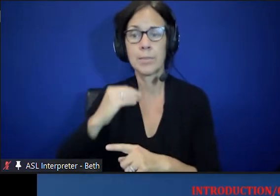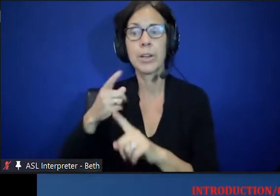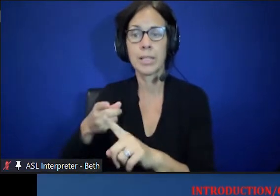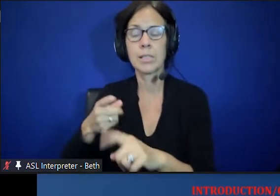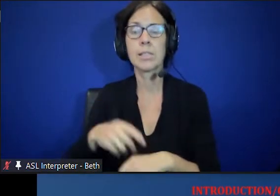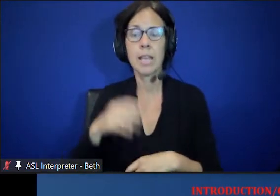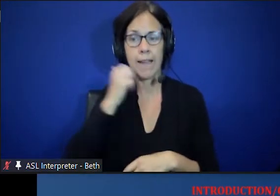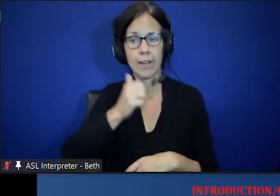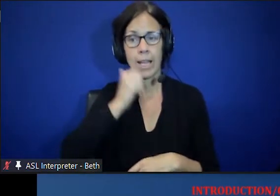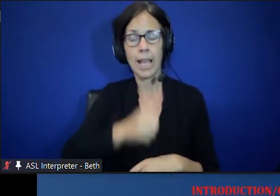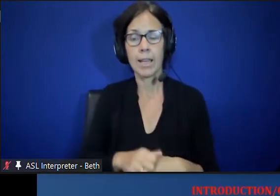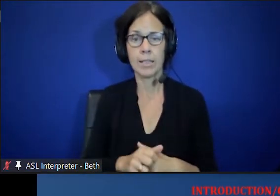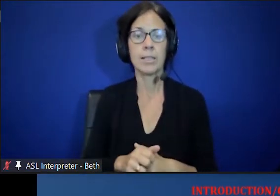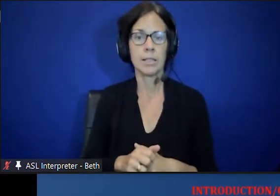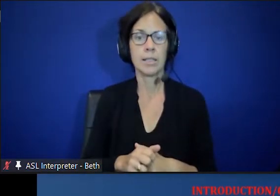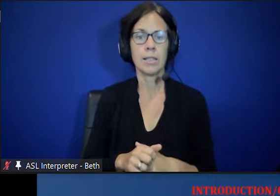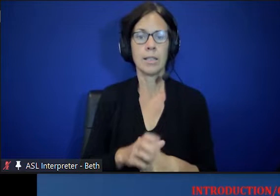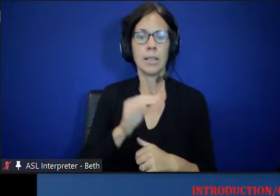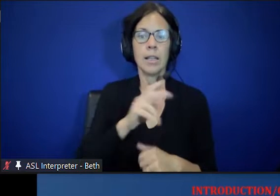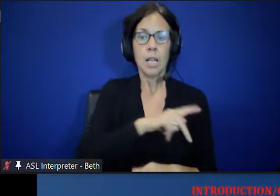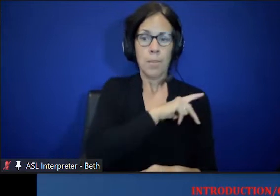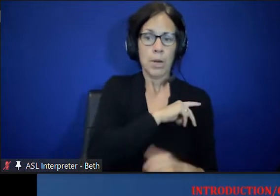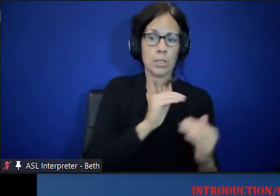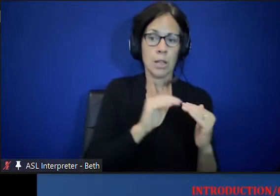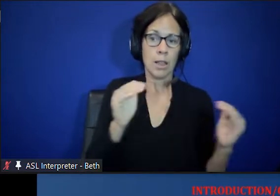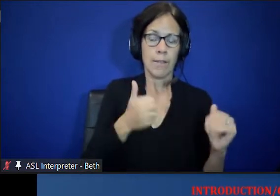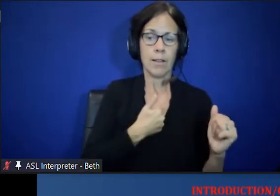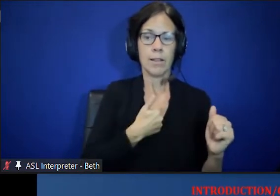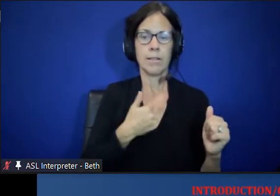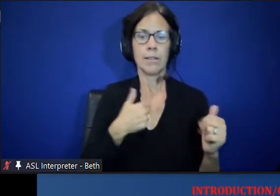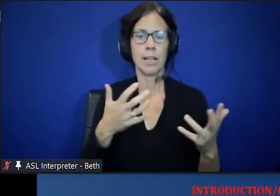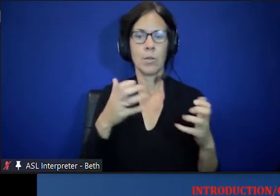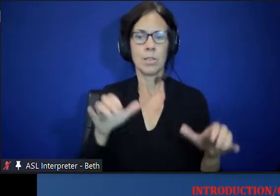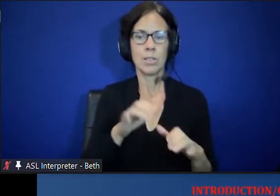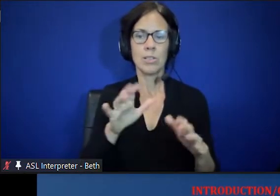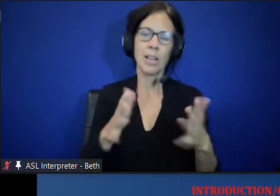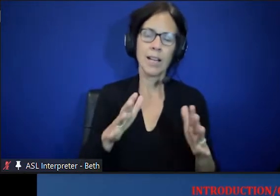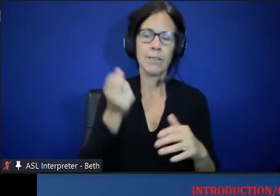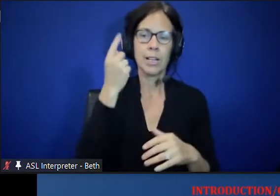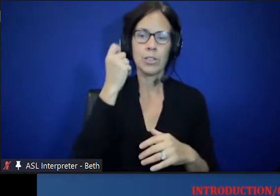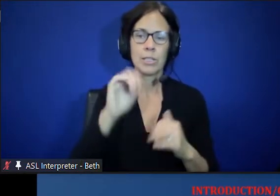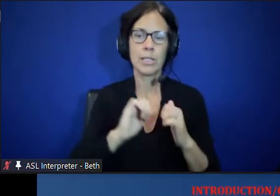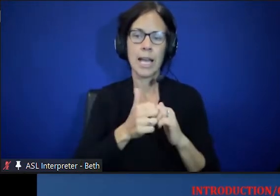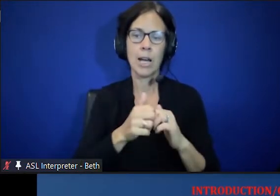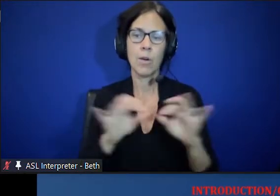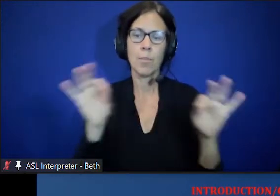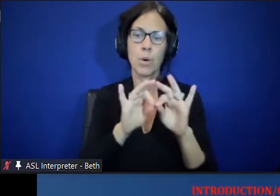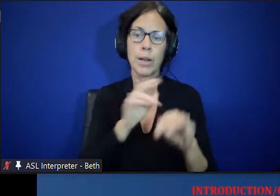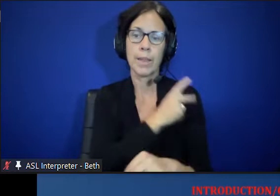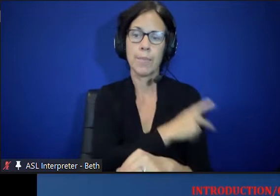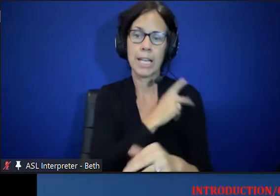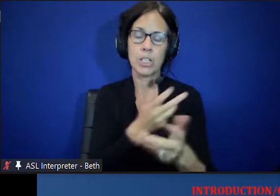do face on a daily basis. And then on a personal level, I wanted to kind of understand how important the patient interaction